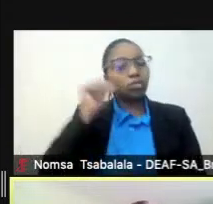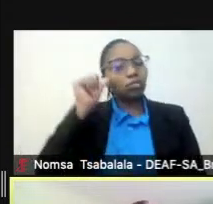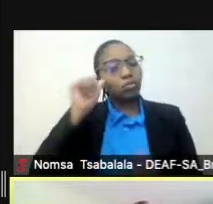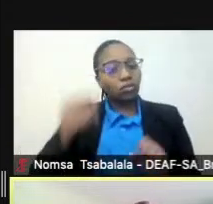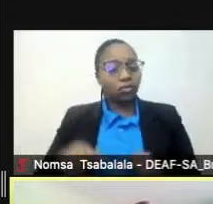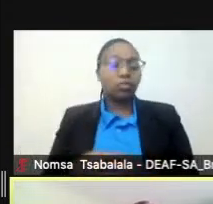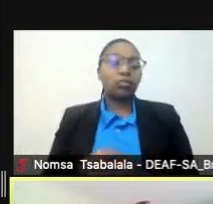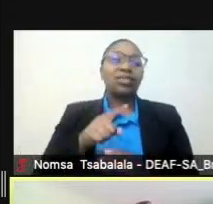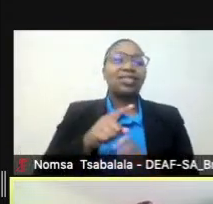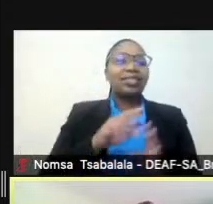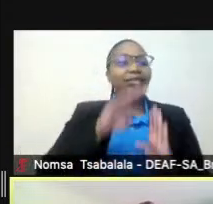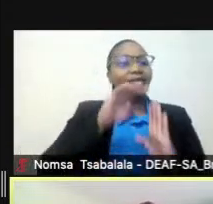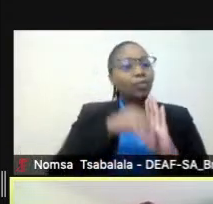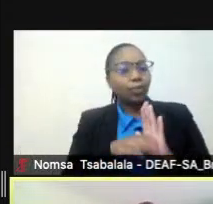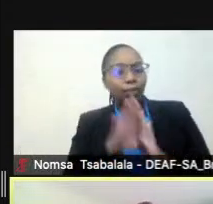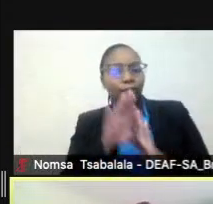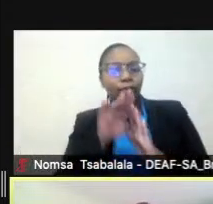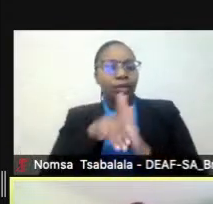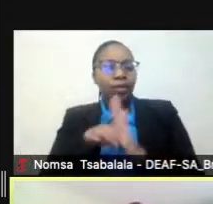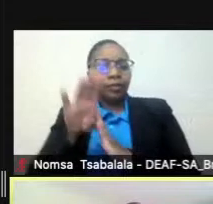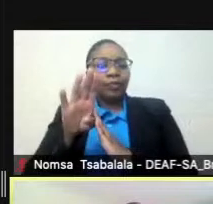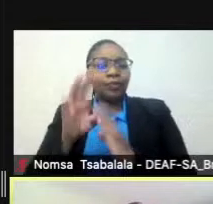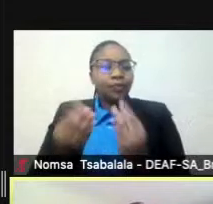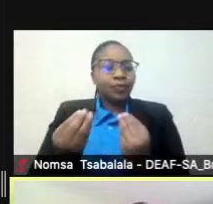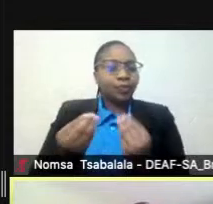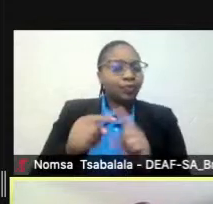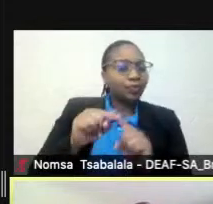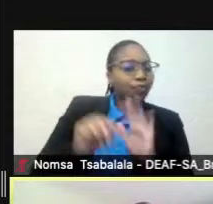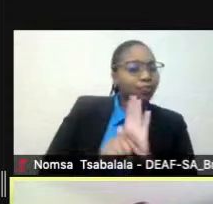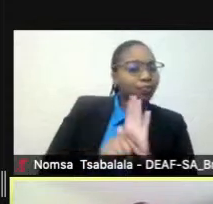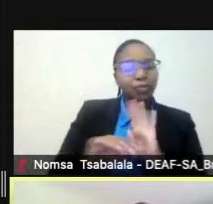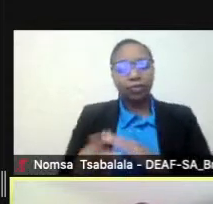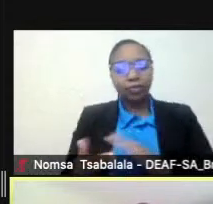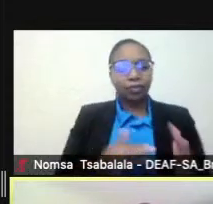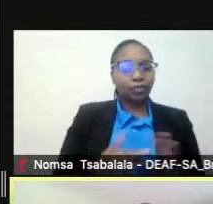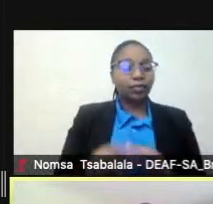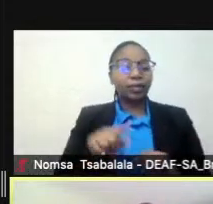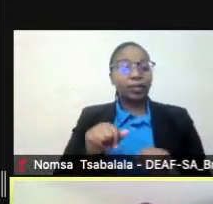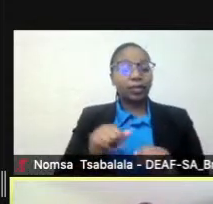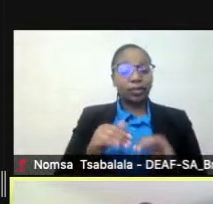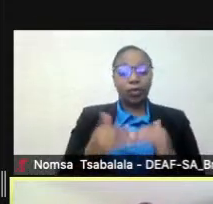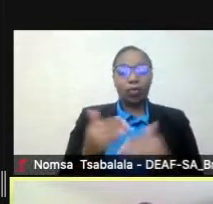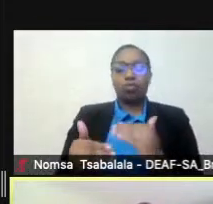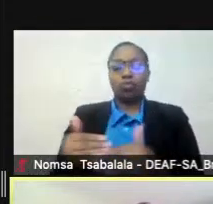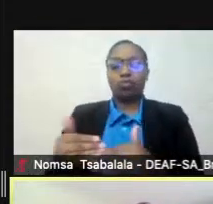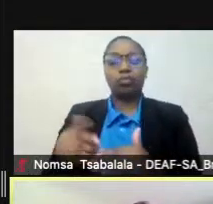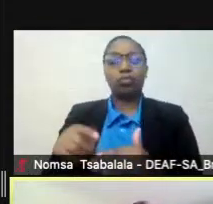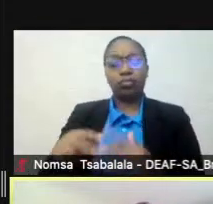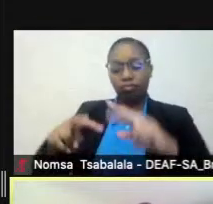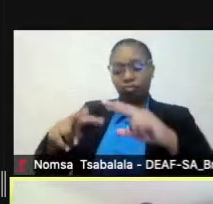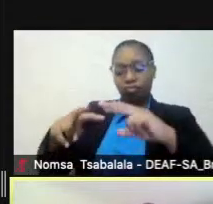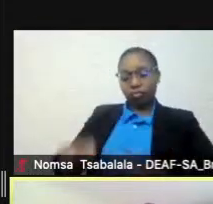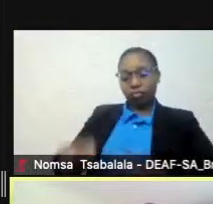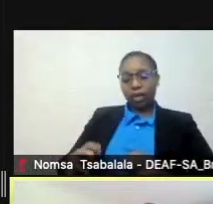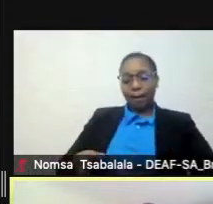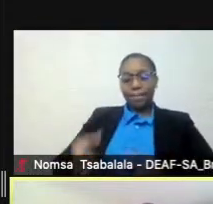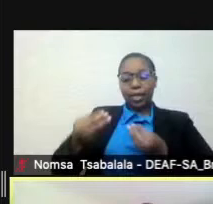metrics, and we were in the process of redefining these wave metrics. The current